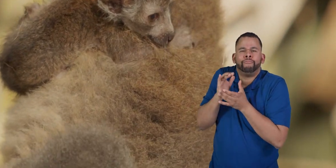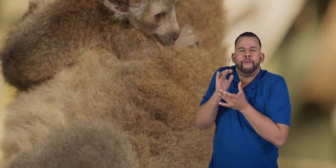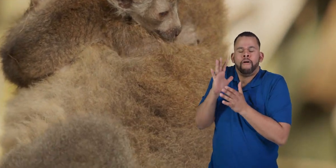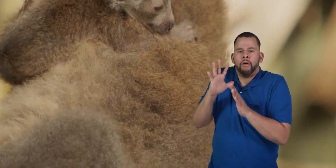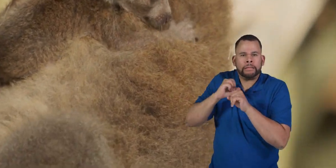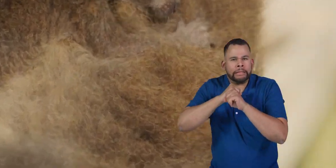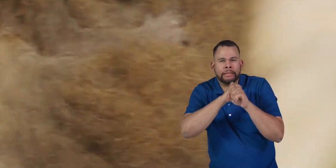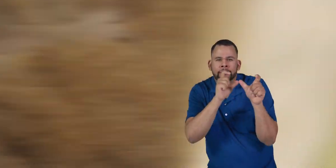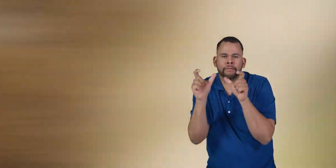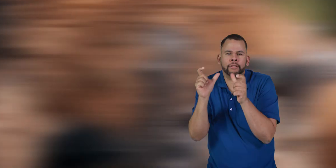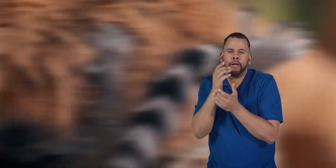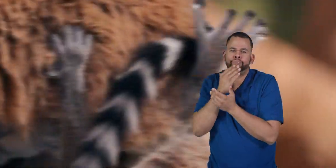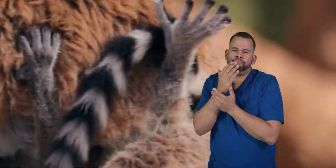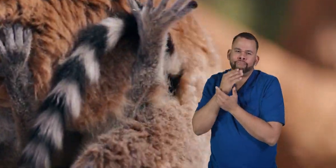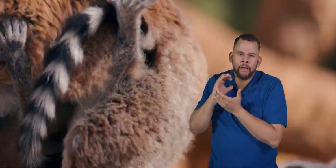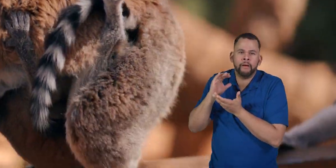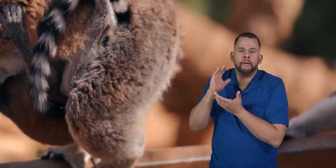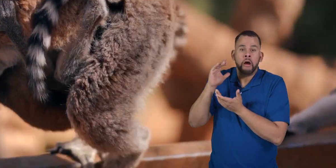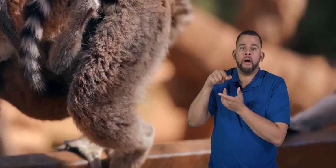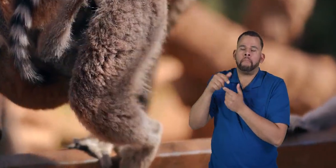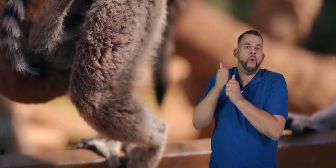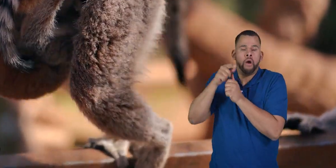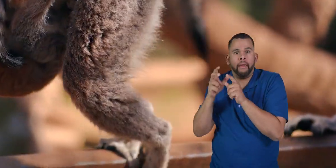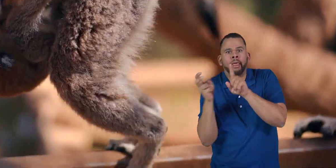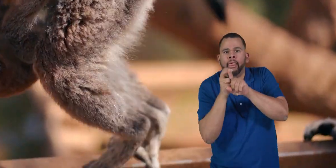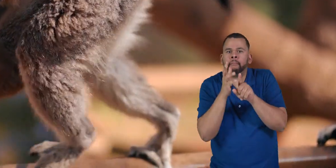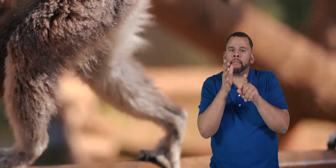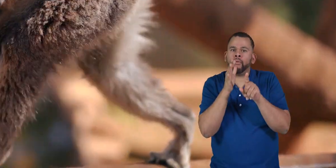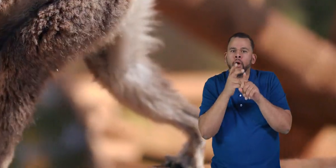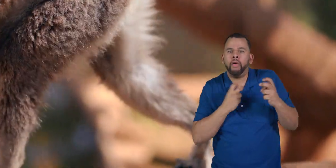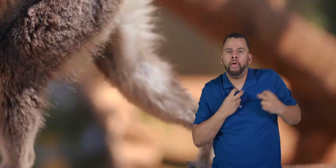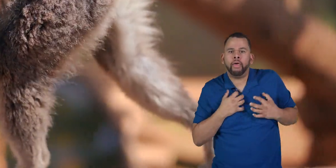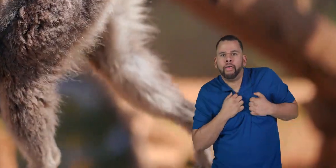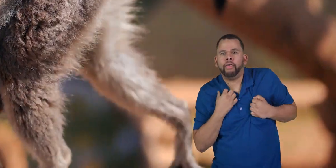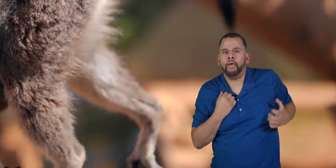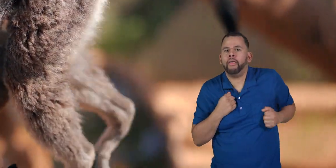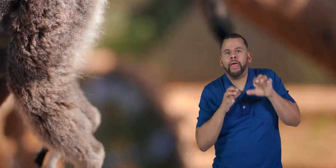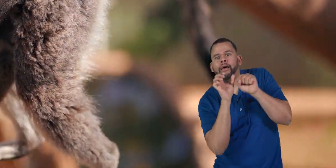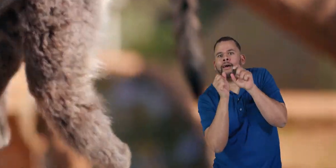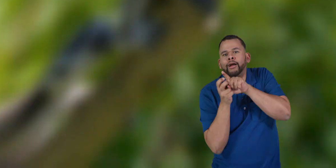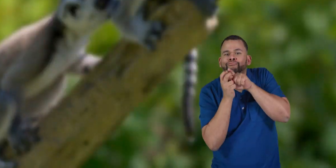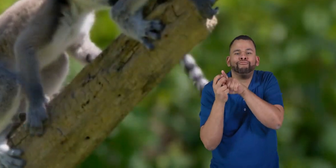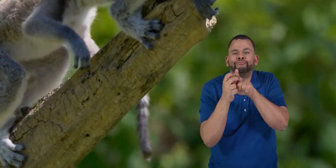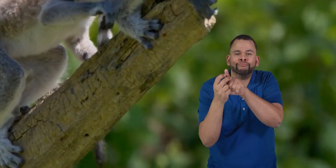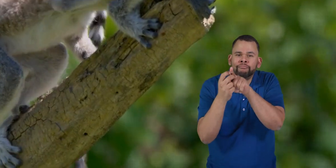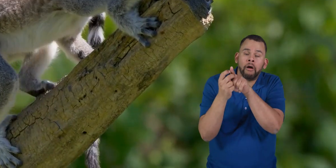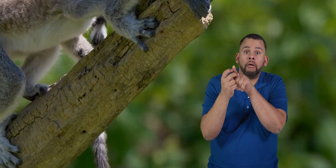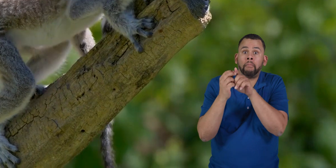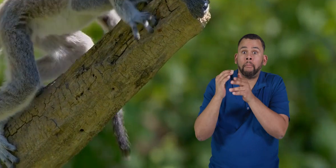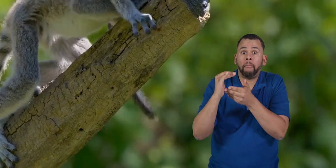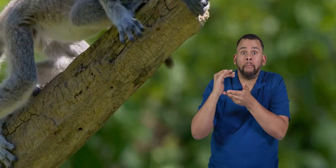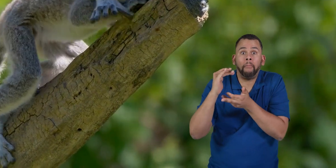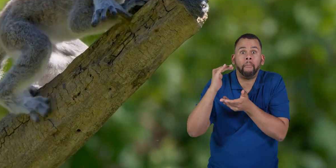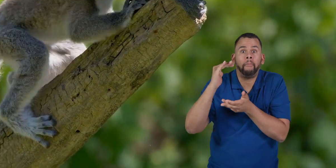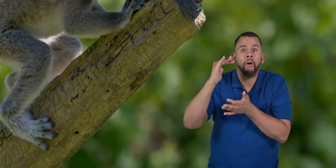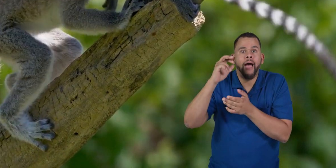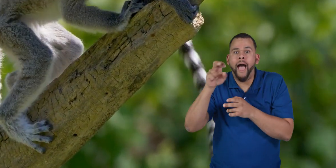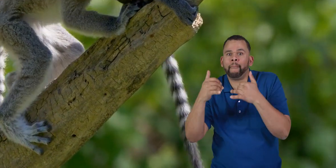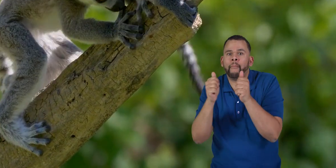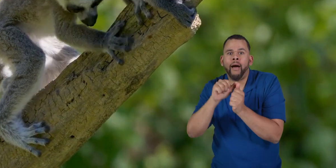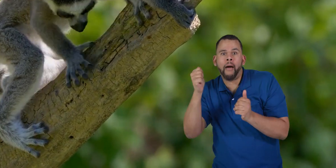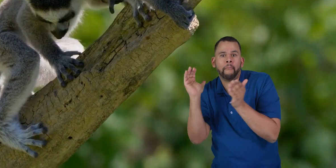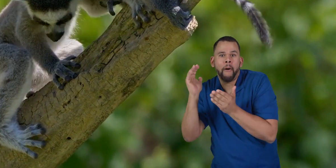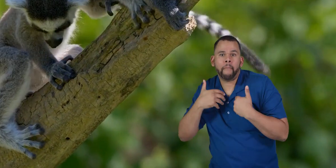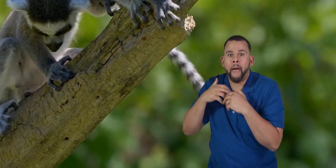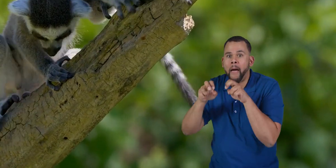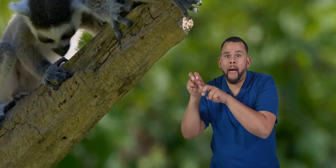and keeping them safe baby lemurs spend most of their time clinging to their mom's fur they start exploring and playing with